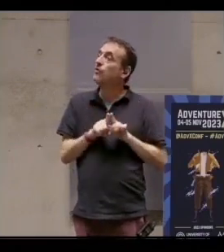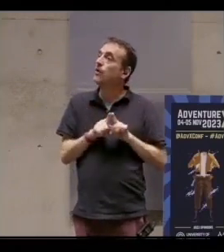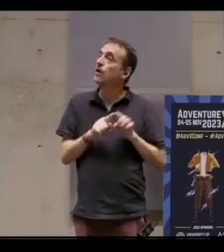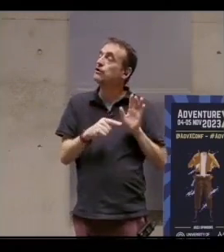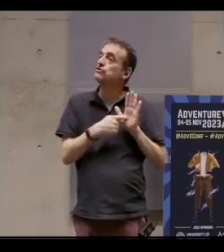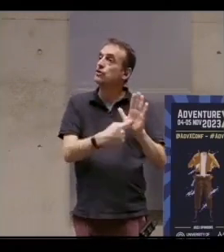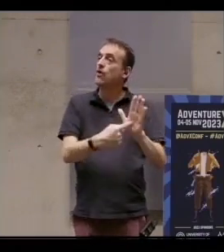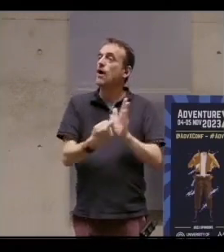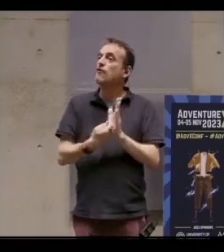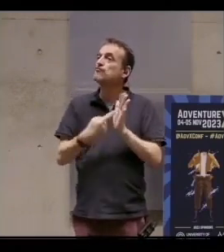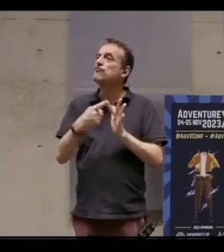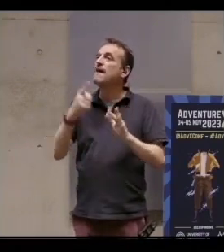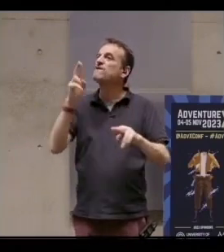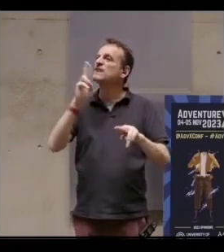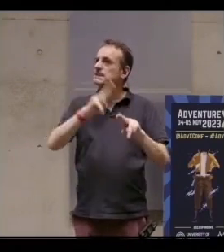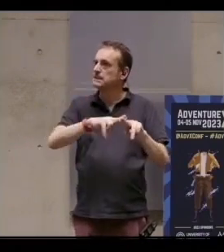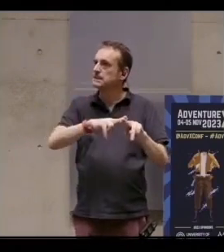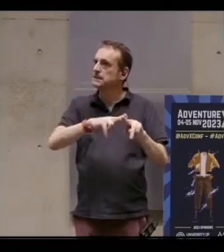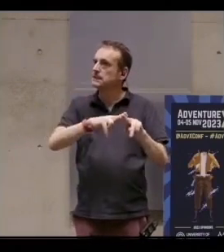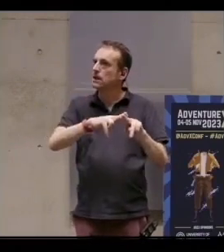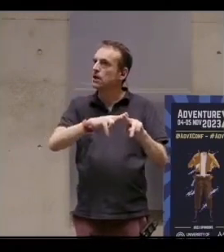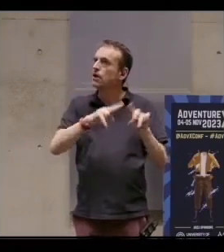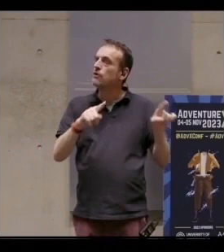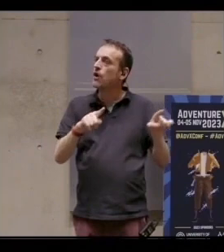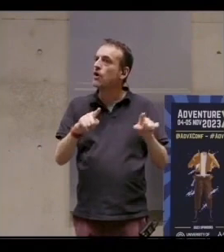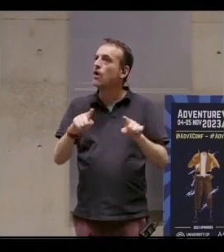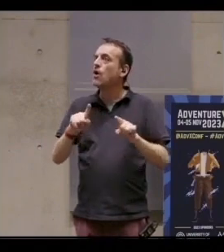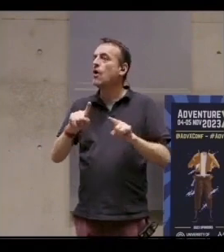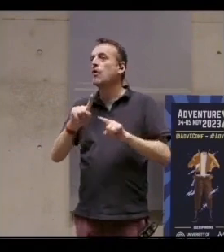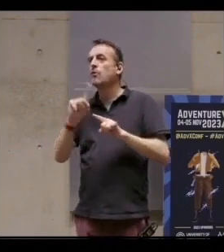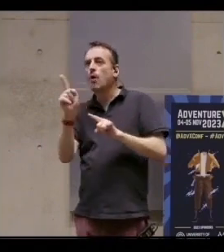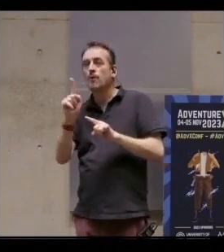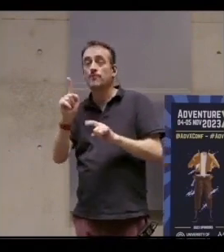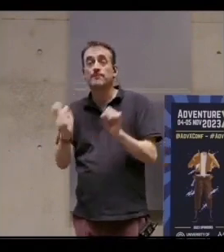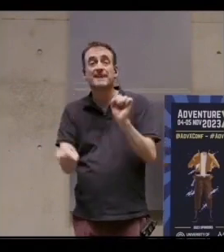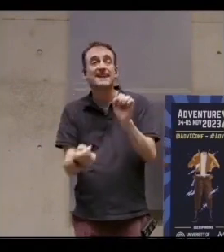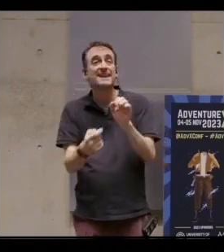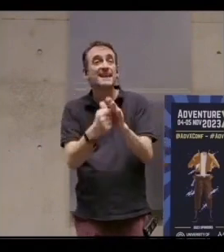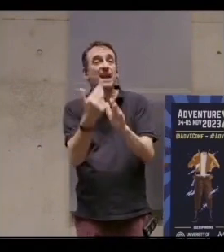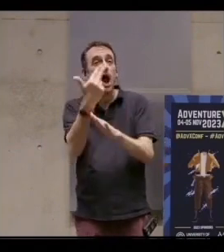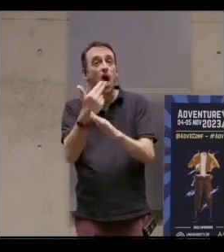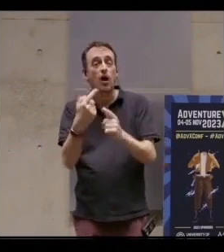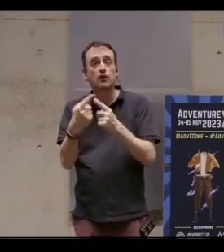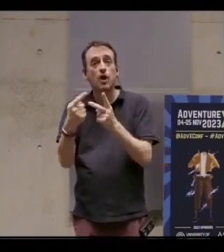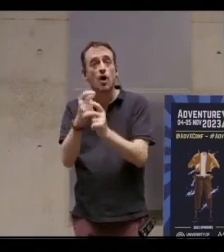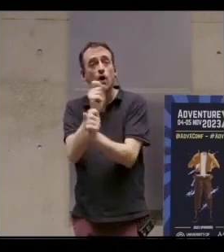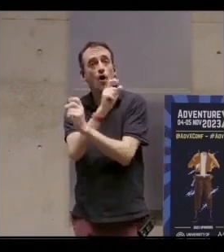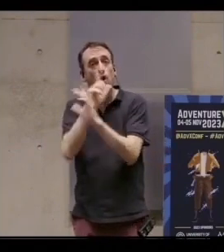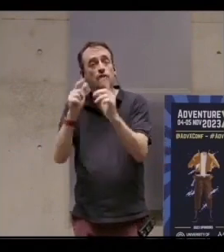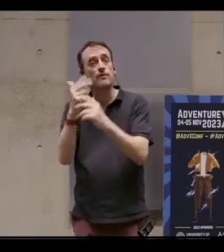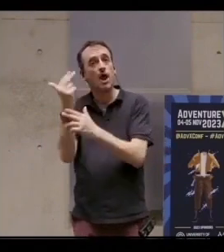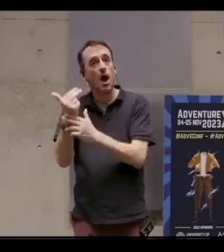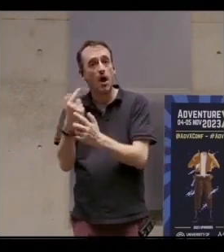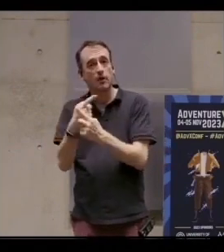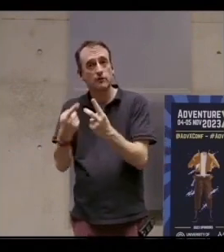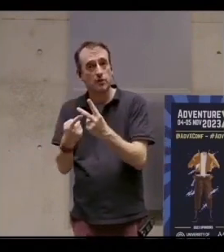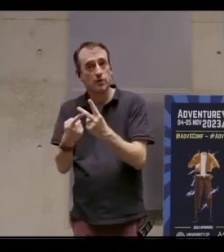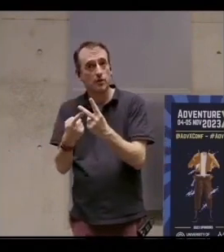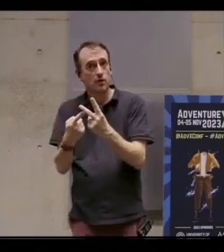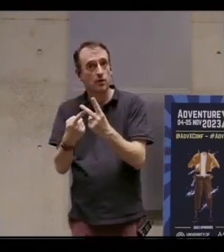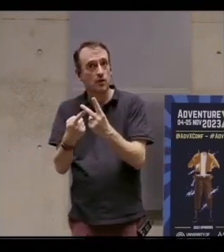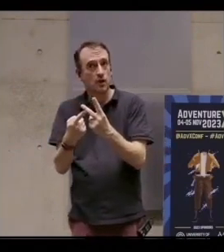sent beforehand. Key art and concept art is very annoying to writers, but pictures are often